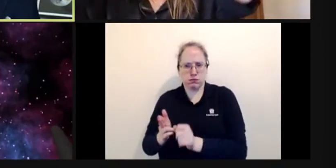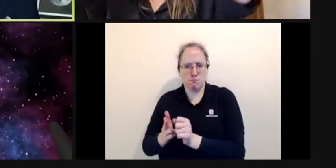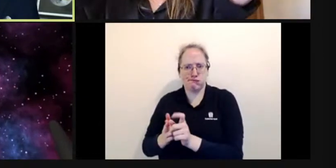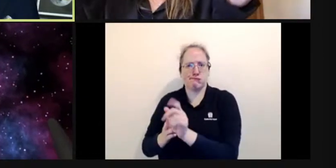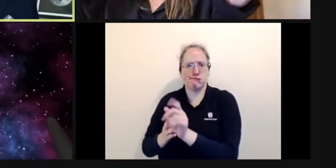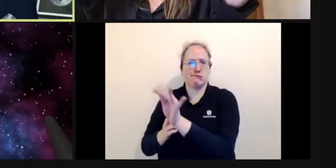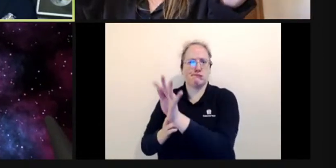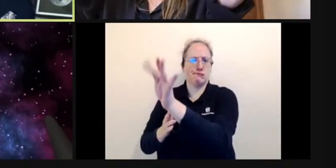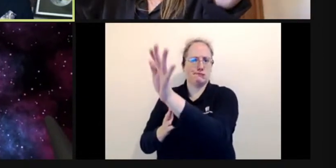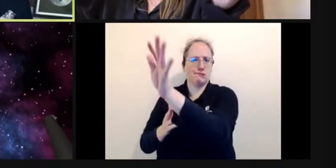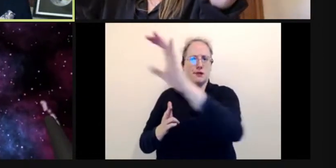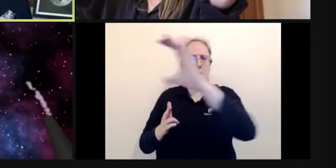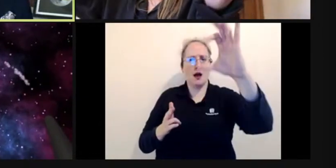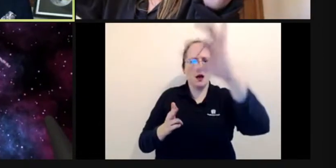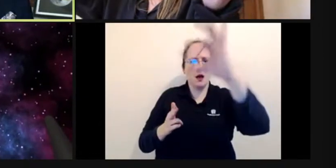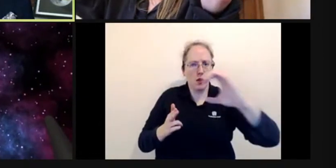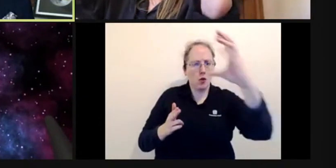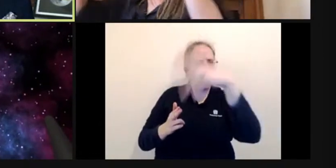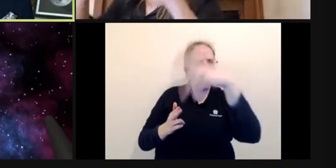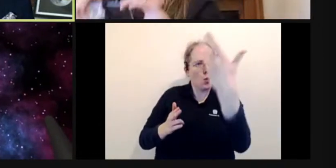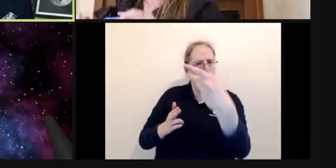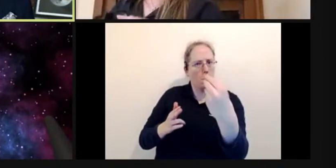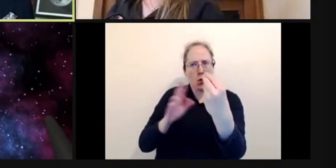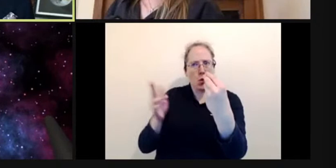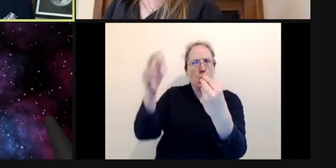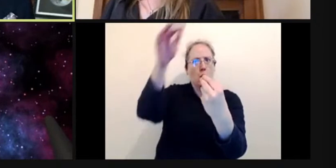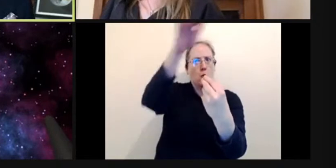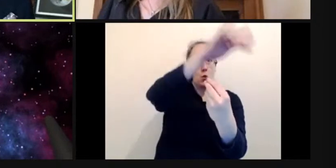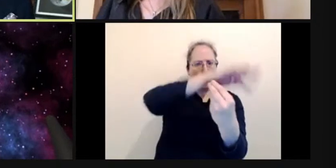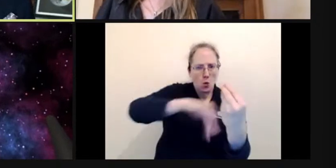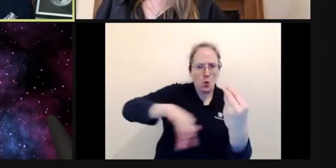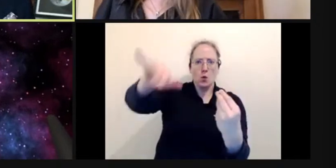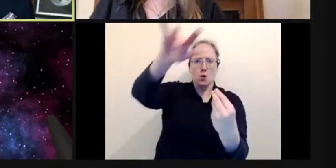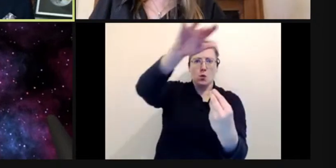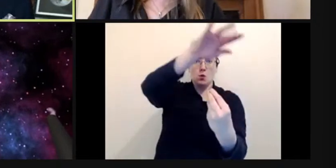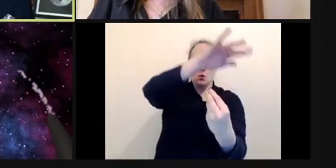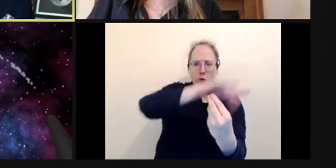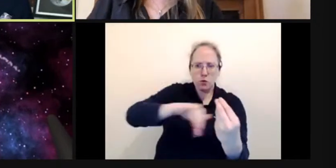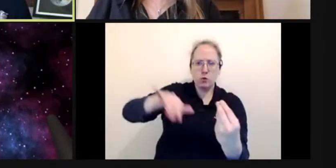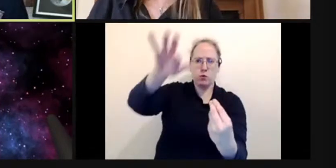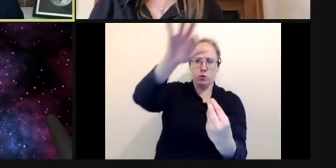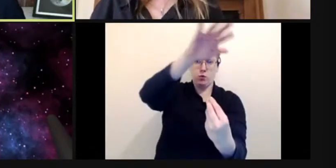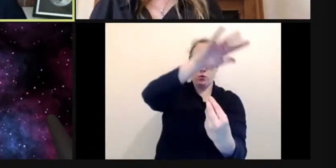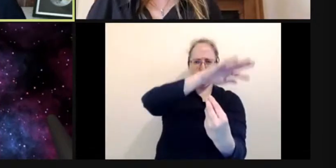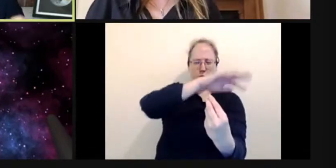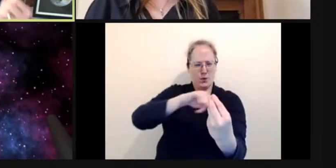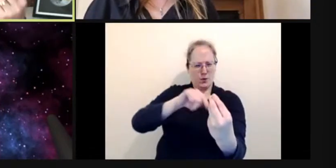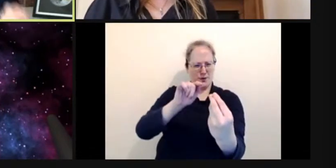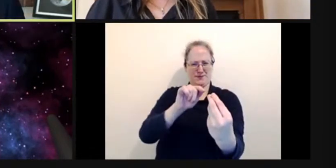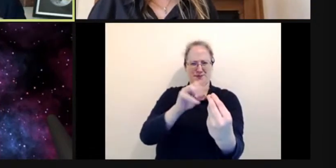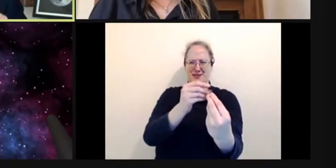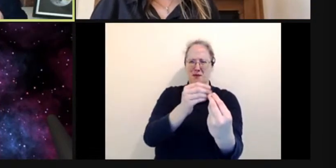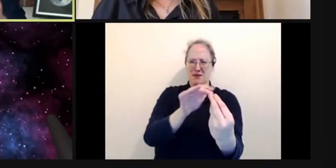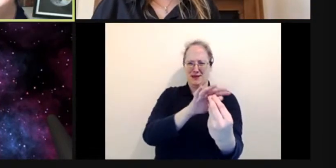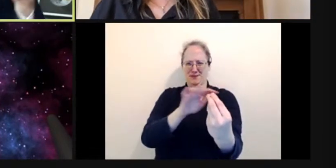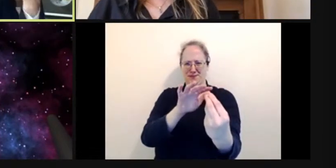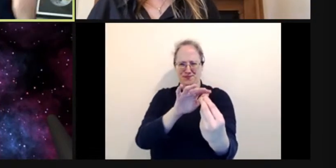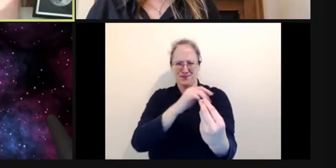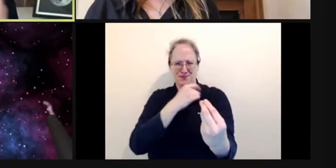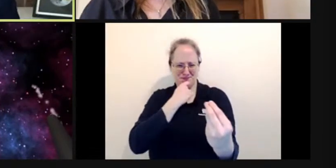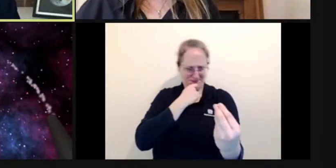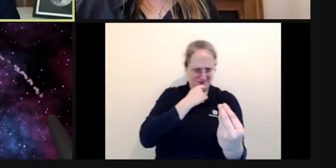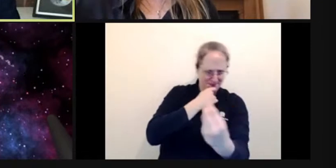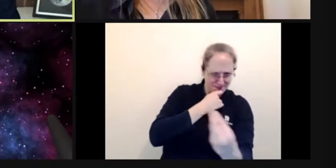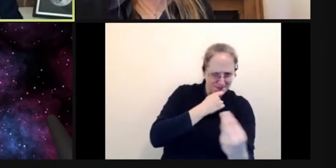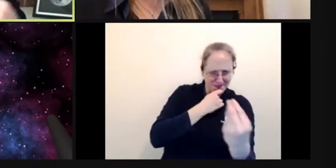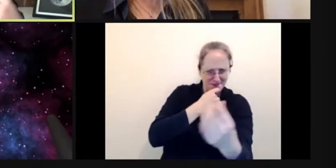oh, look, they seem to be being pulled around by something out there, something with enormous amount of gravity pulling it